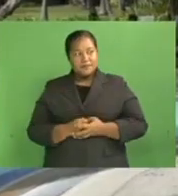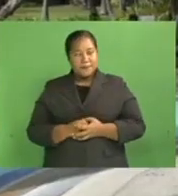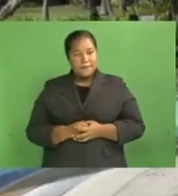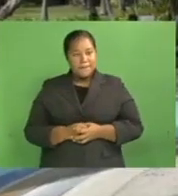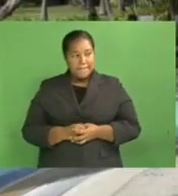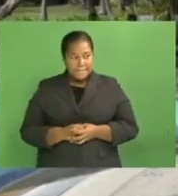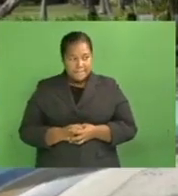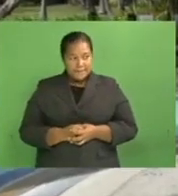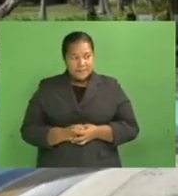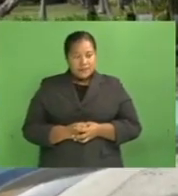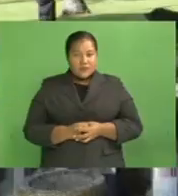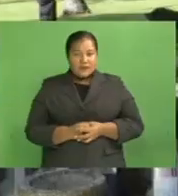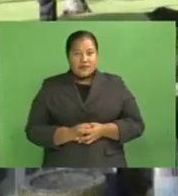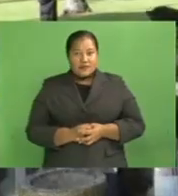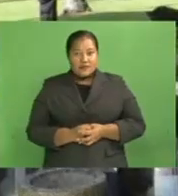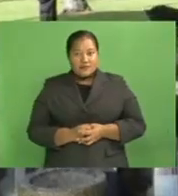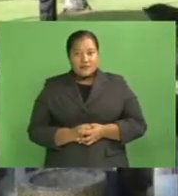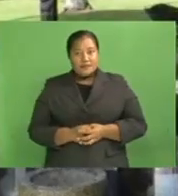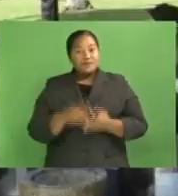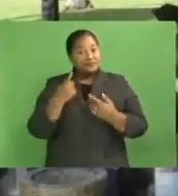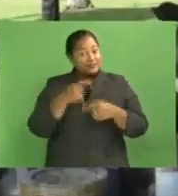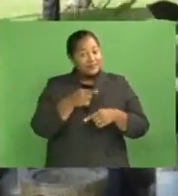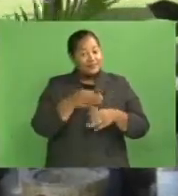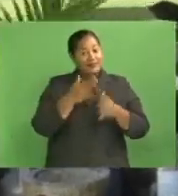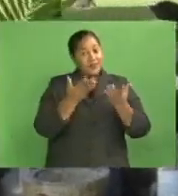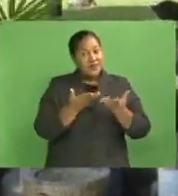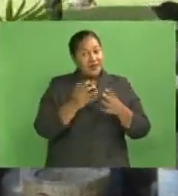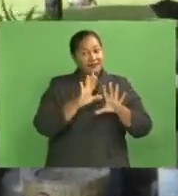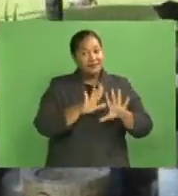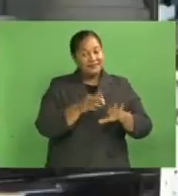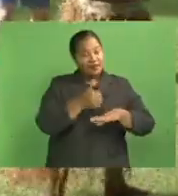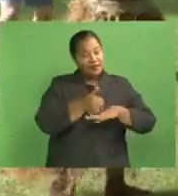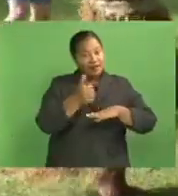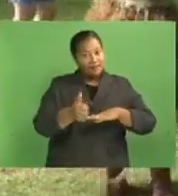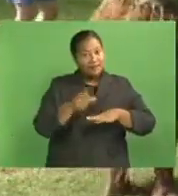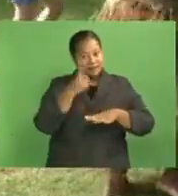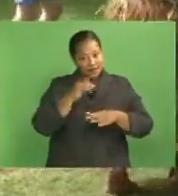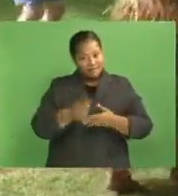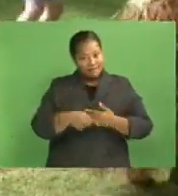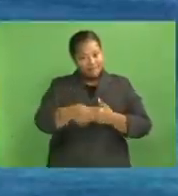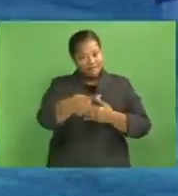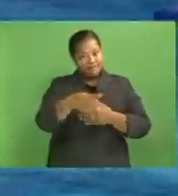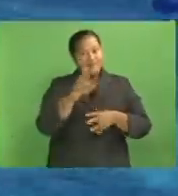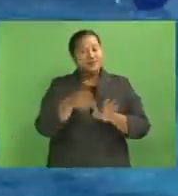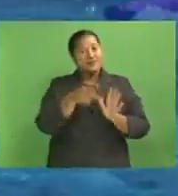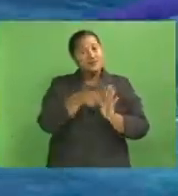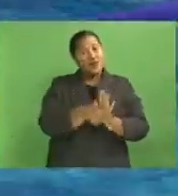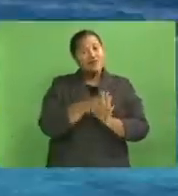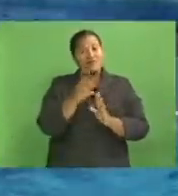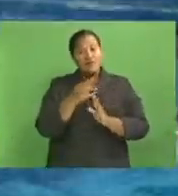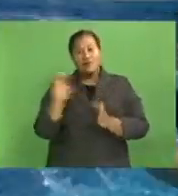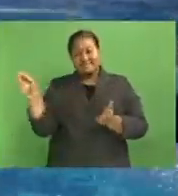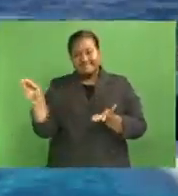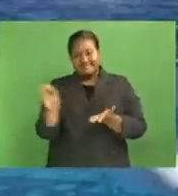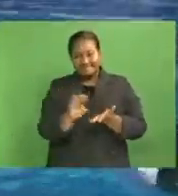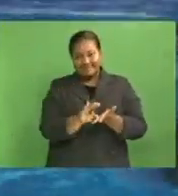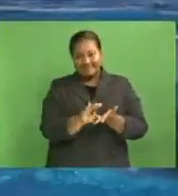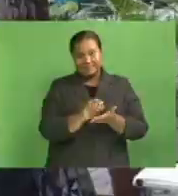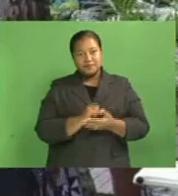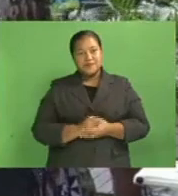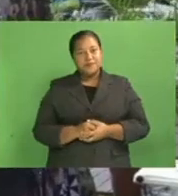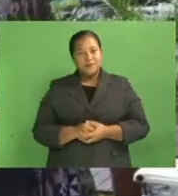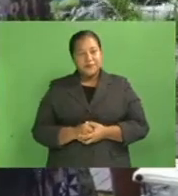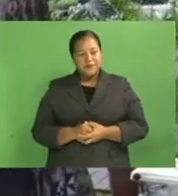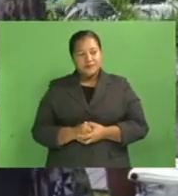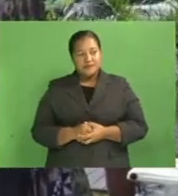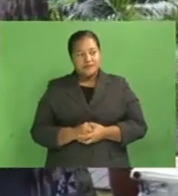revenue. What remains to be seen is whether the government can maintain its tried and tested formula for budget allocations, given the blow that Fiji